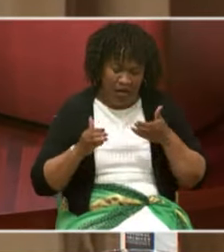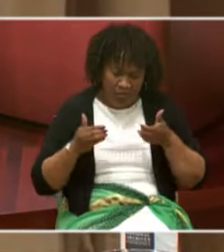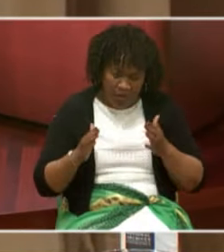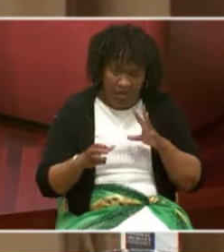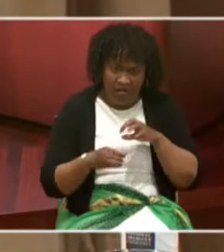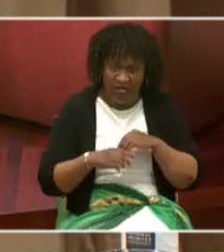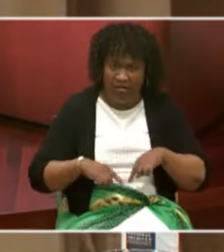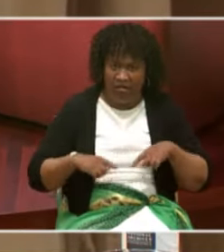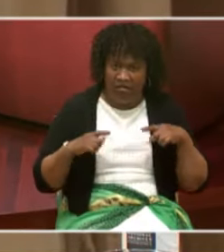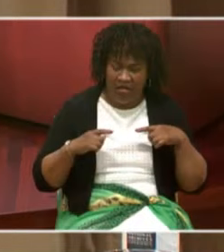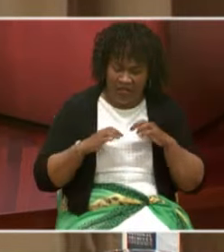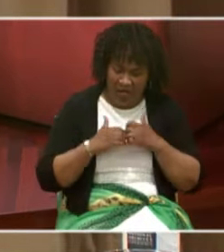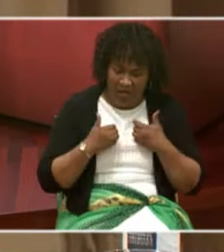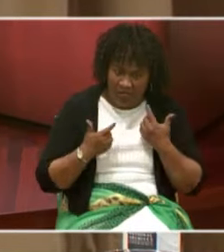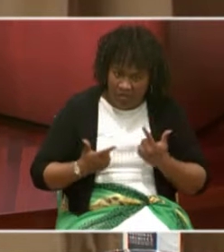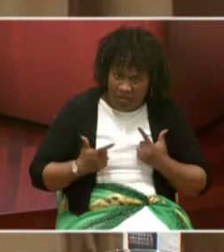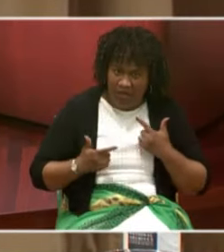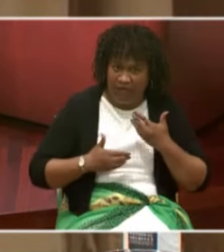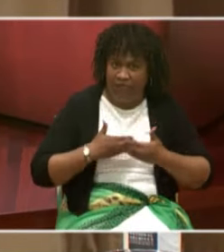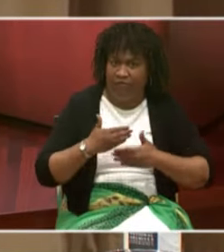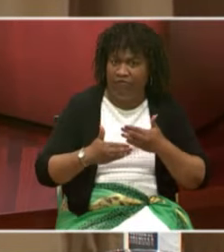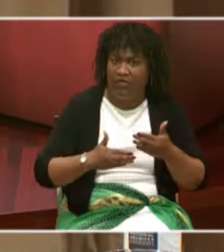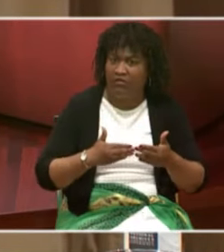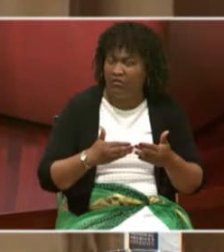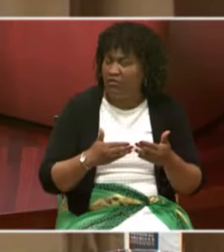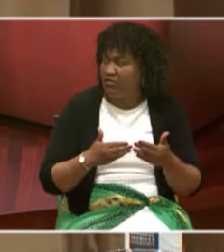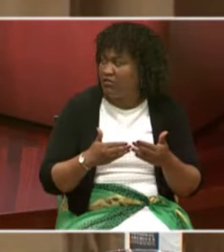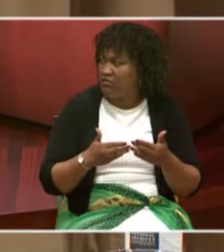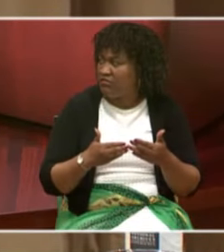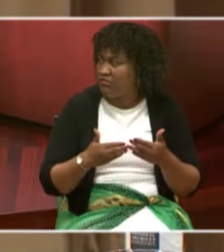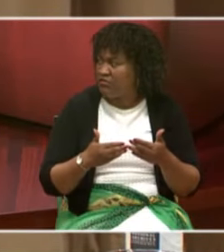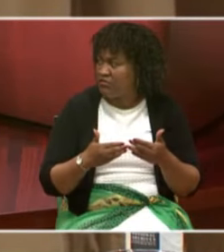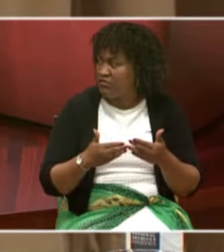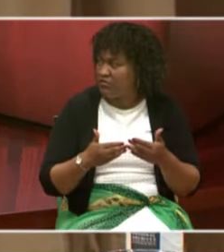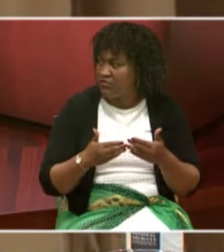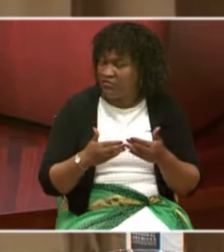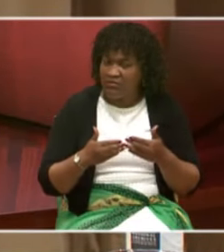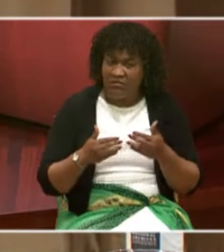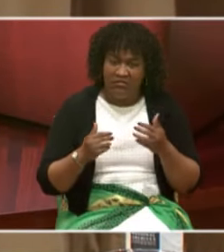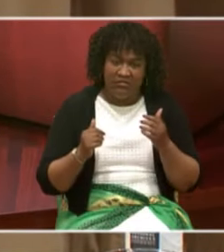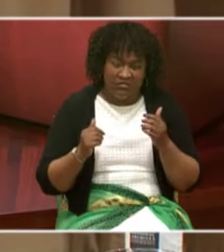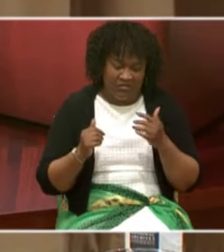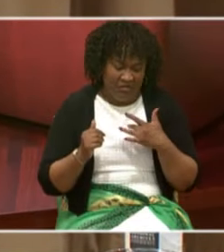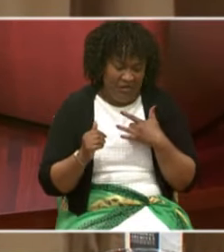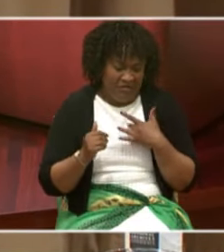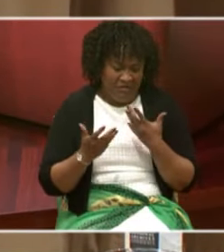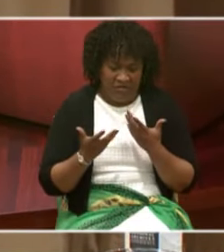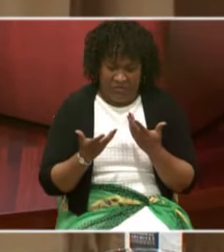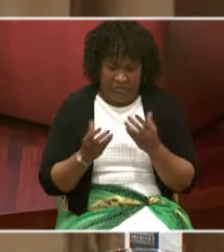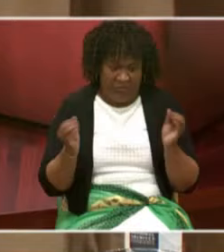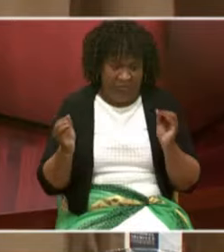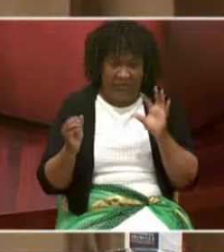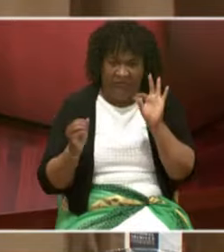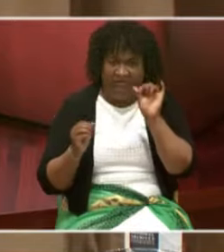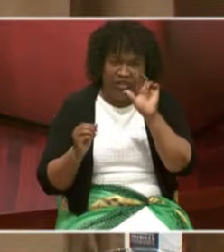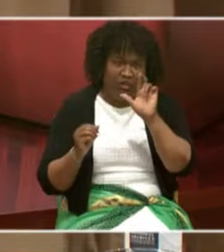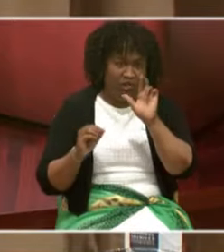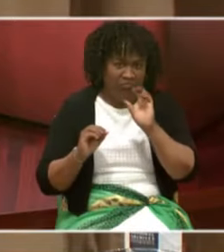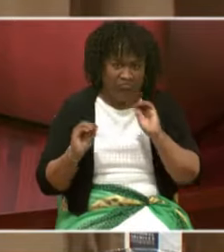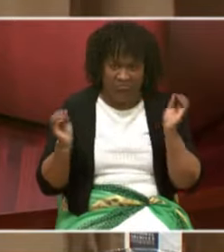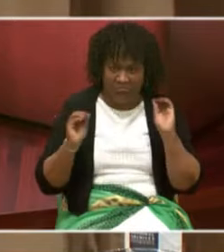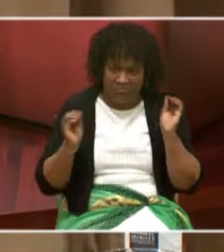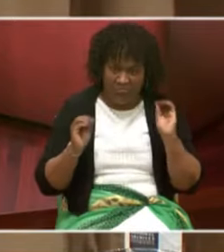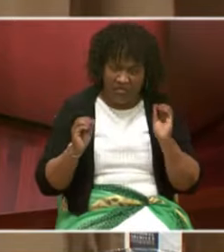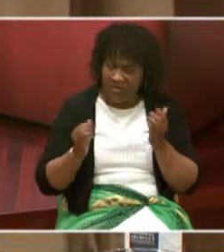Stokely, you know, later became the proponent for black political power and economic development. And to some extent,